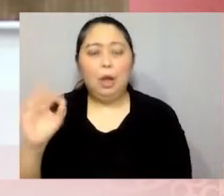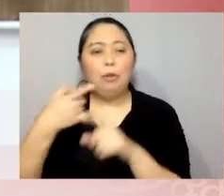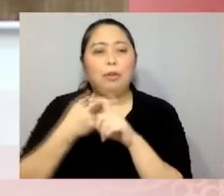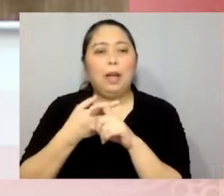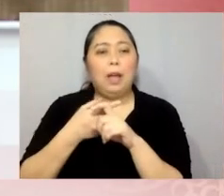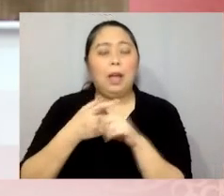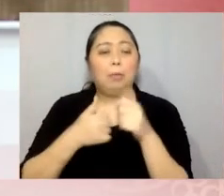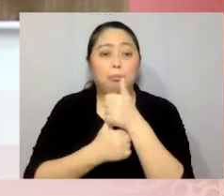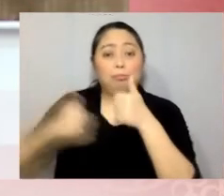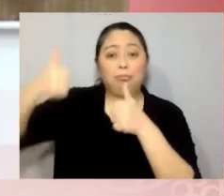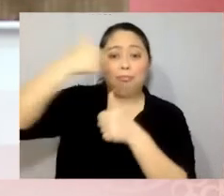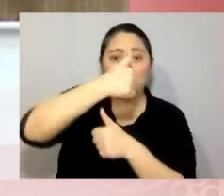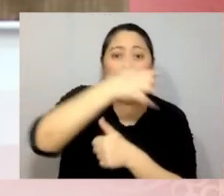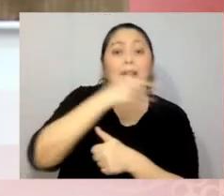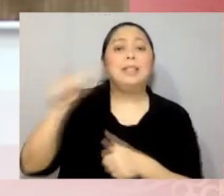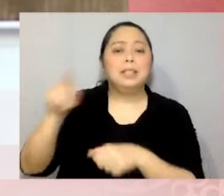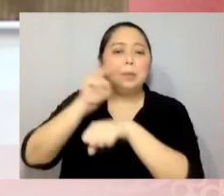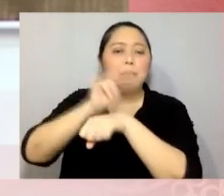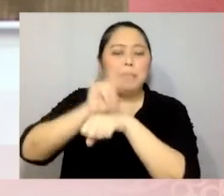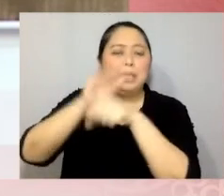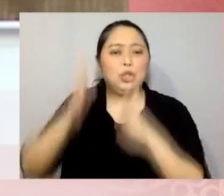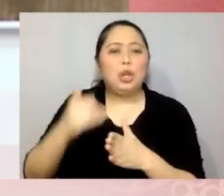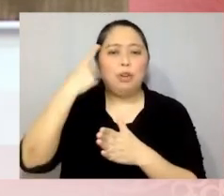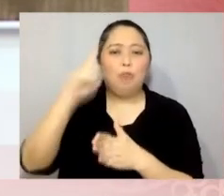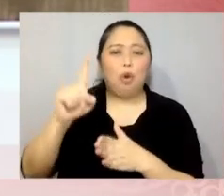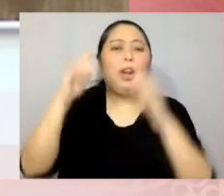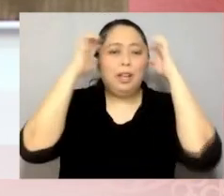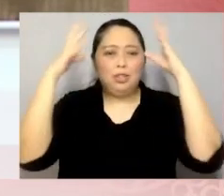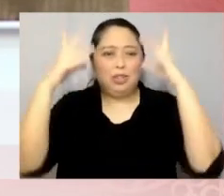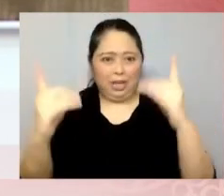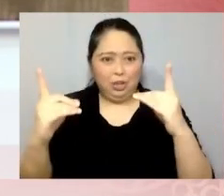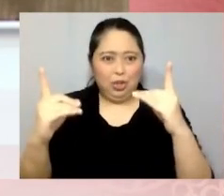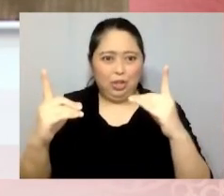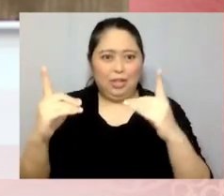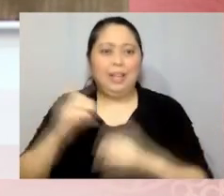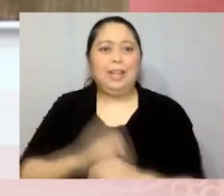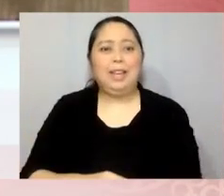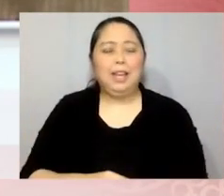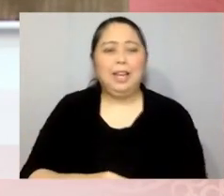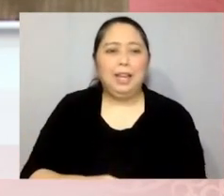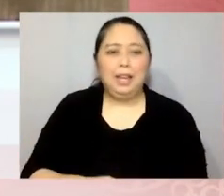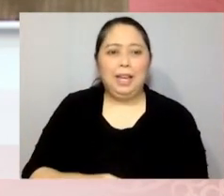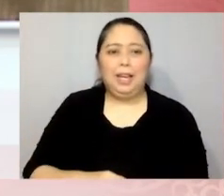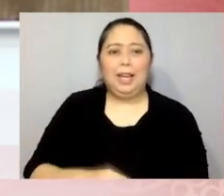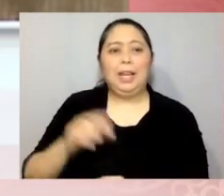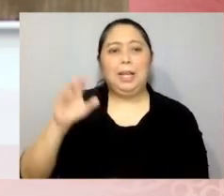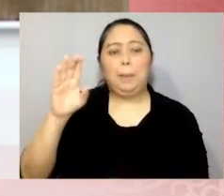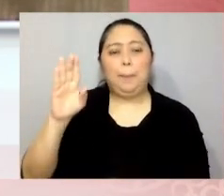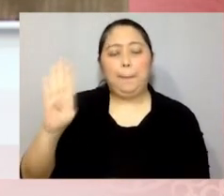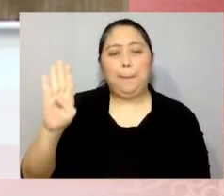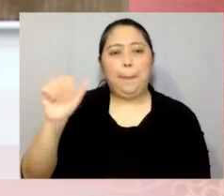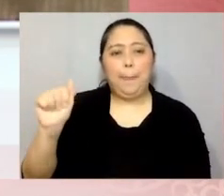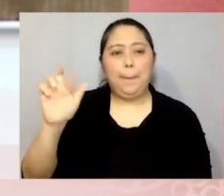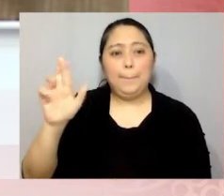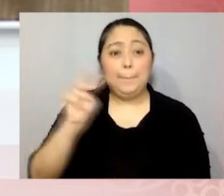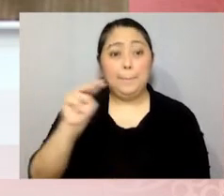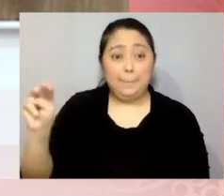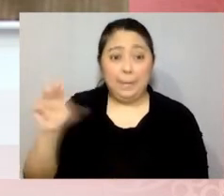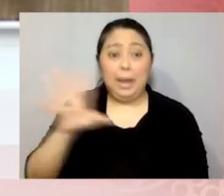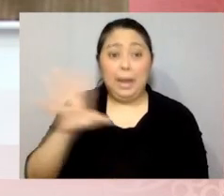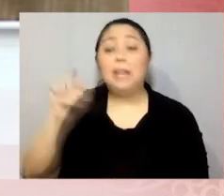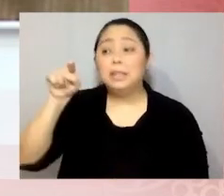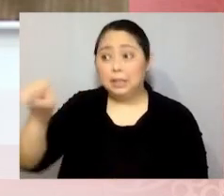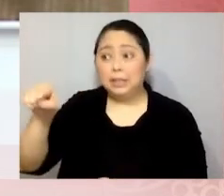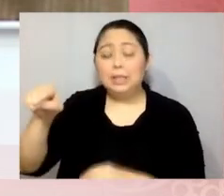of Basic, Higher and Technical Education of the Bangsamoro Autonomous Region in Muslim Mindanao, and